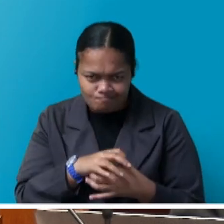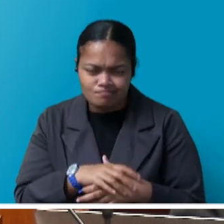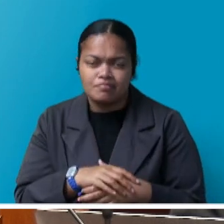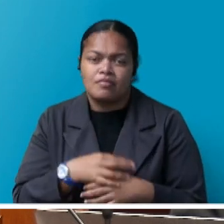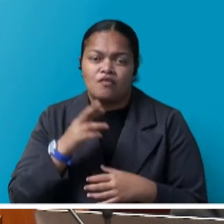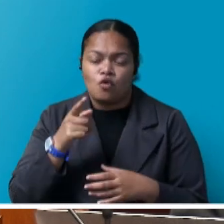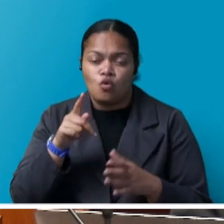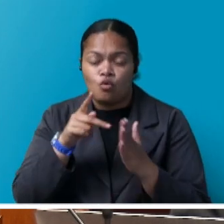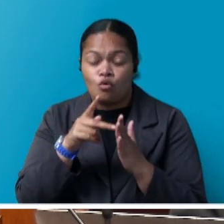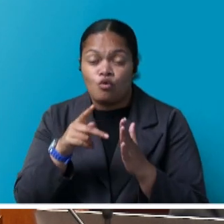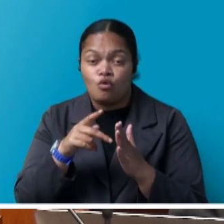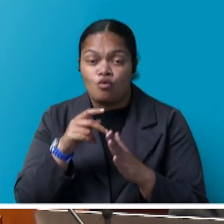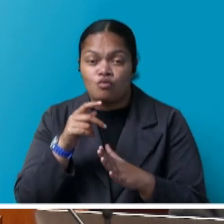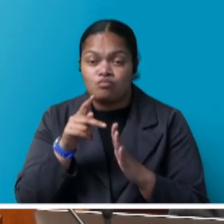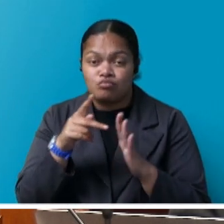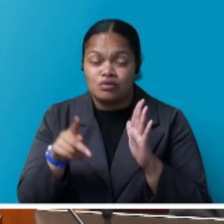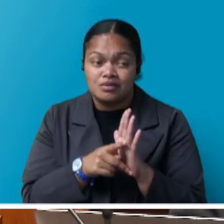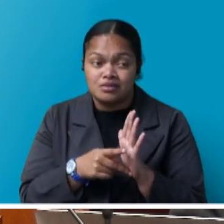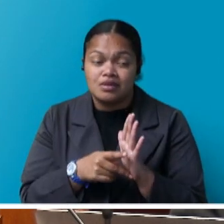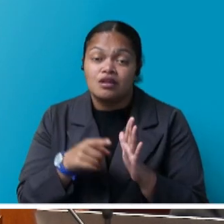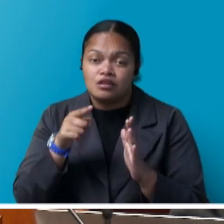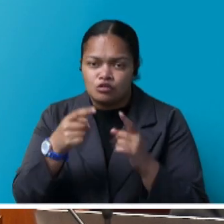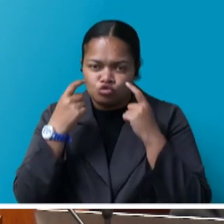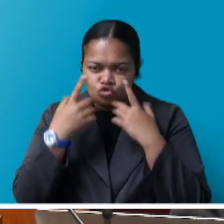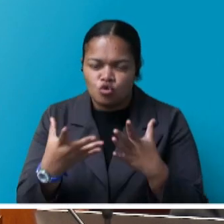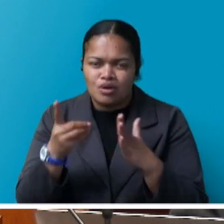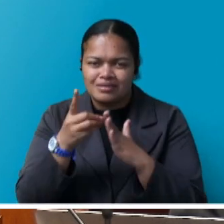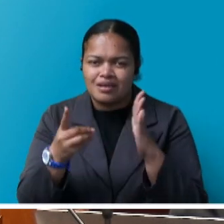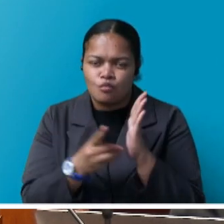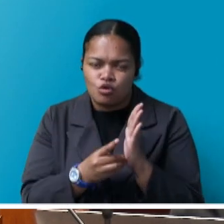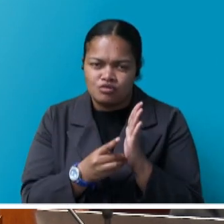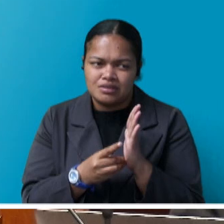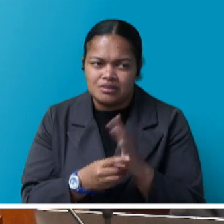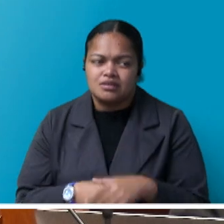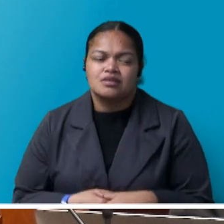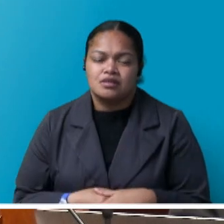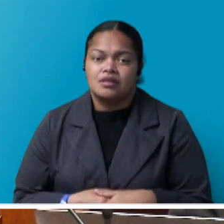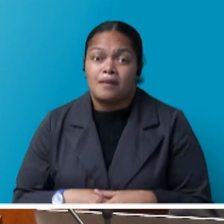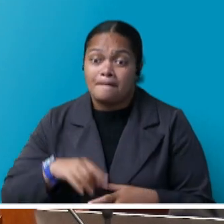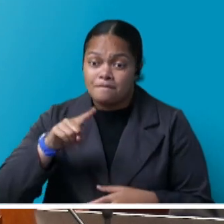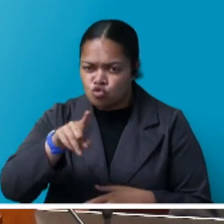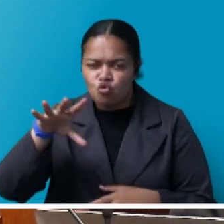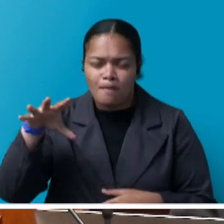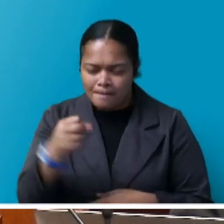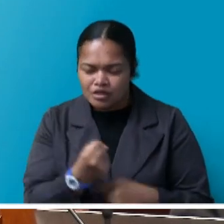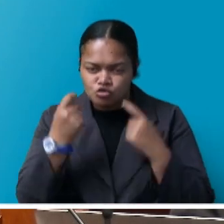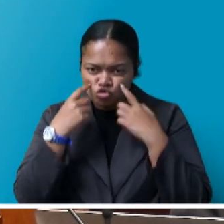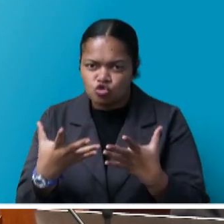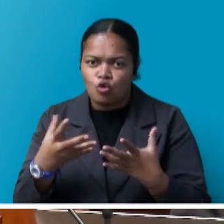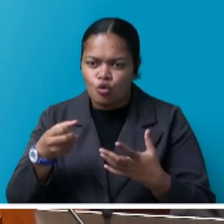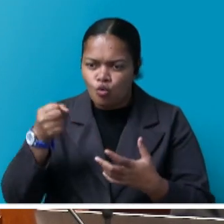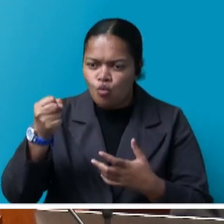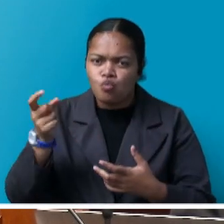of political point scoring that only serves to weaken our democracy. Instead, we must embrace dialogue,